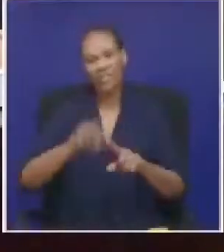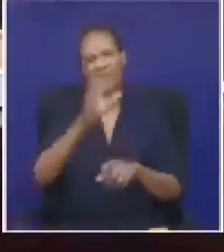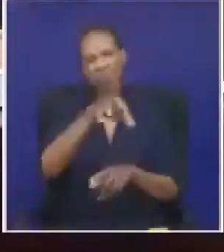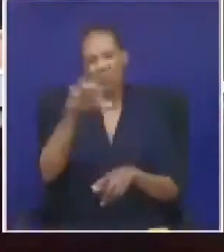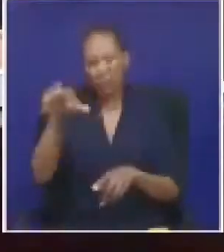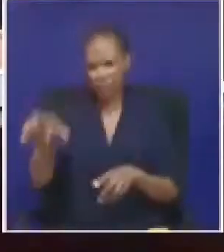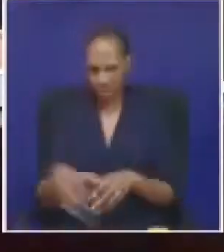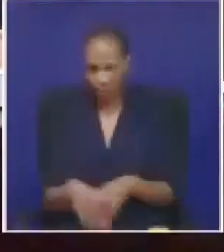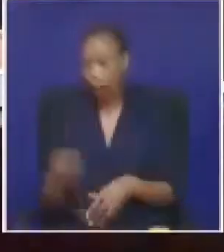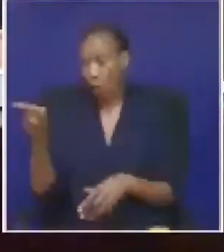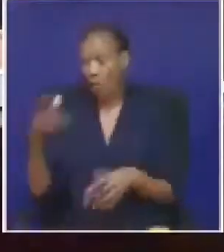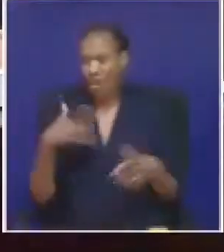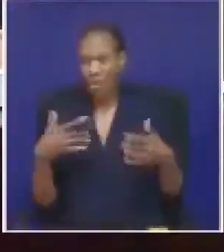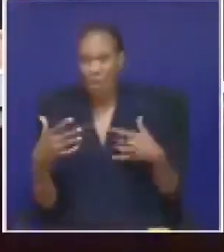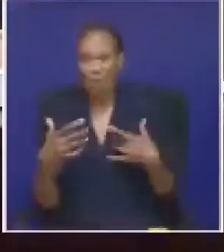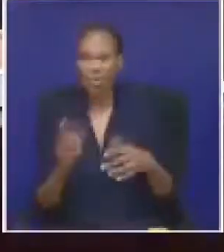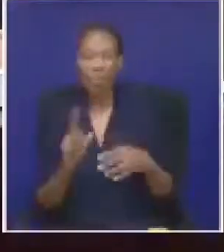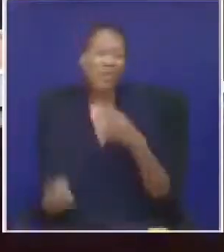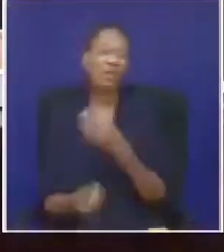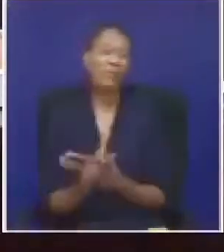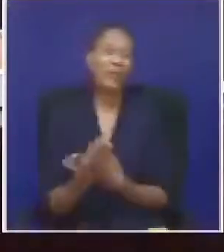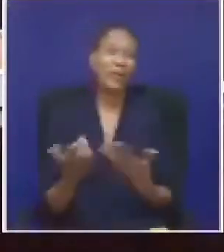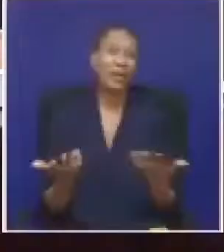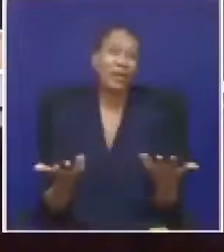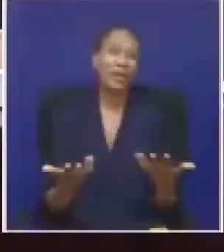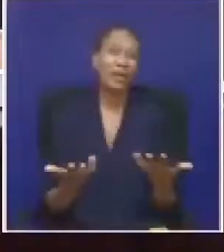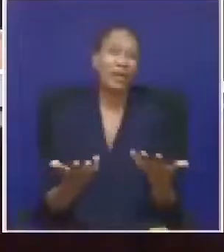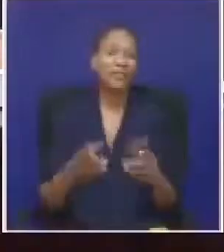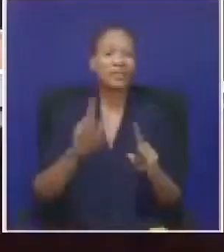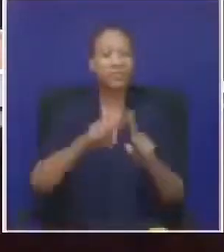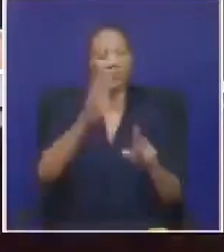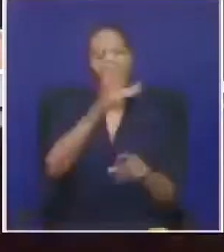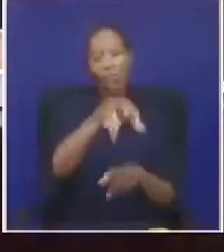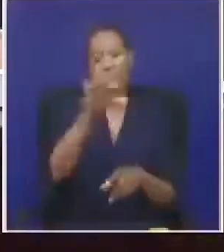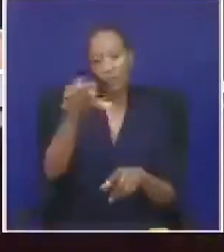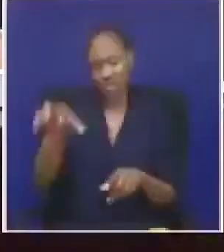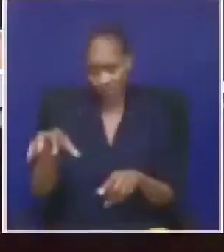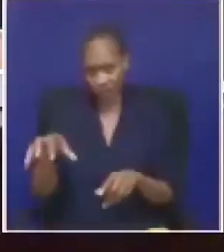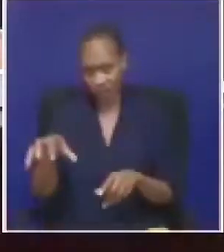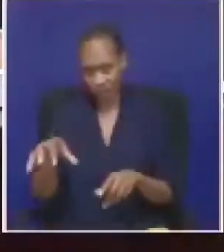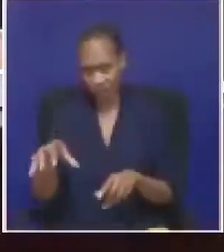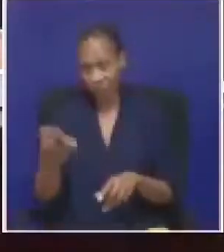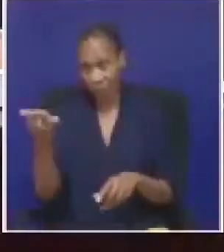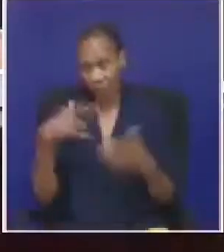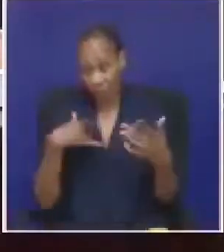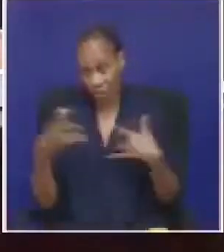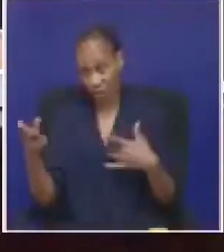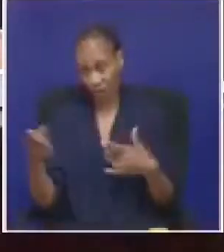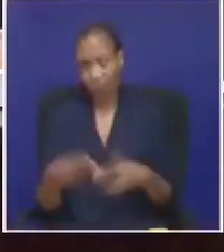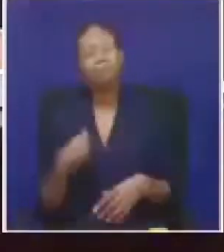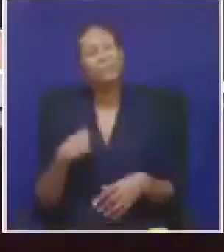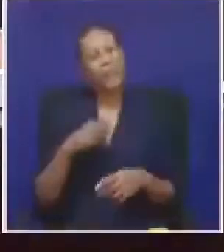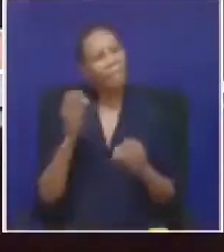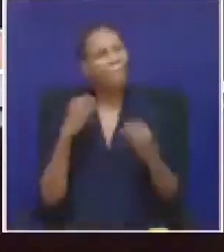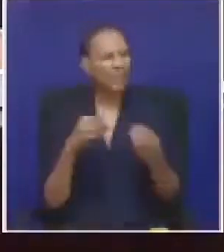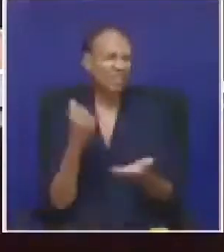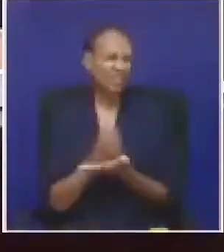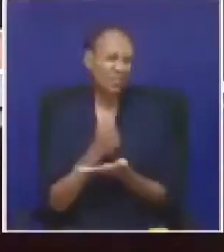were concerned about what's happening in the provinces as well. We are making sure